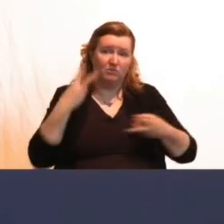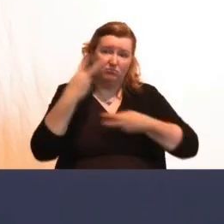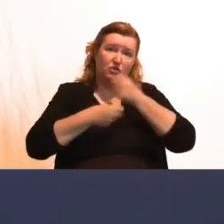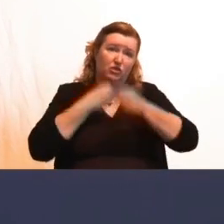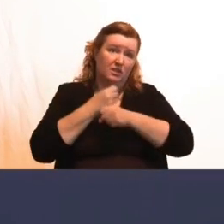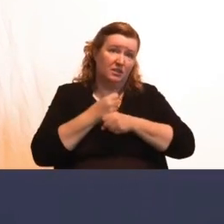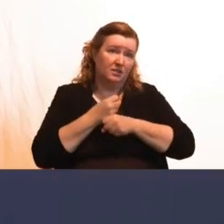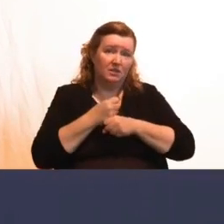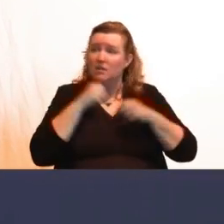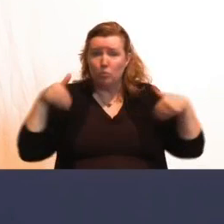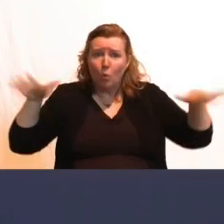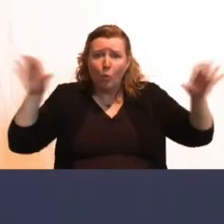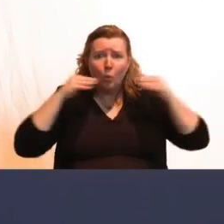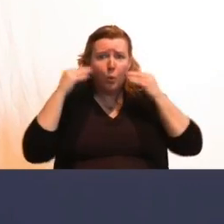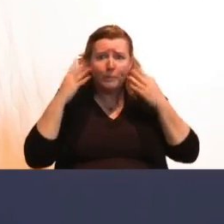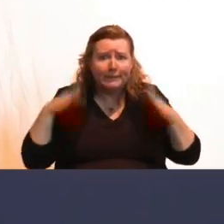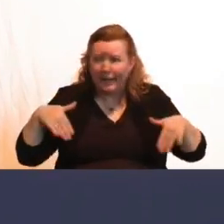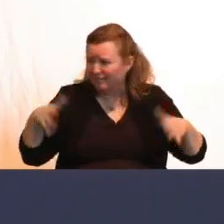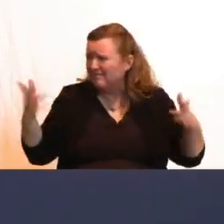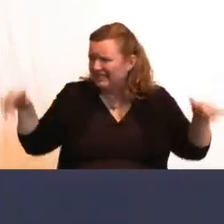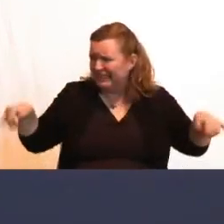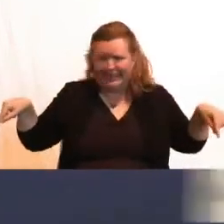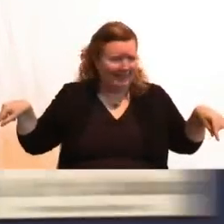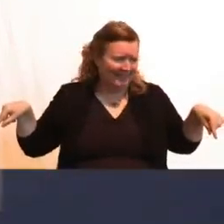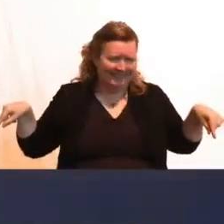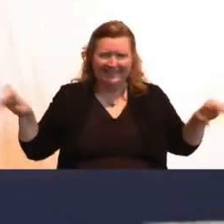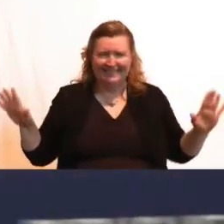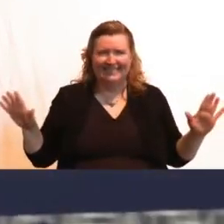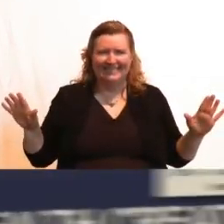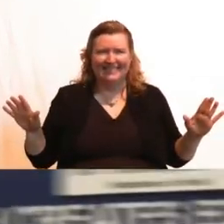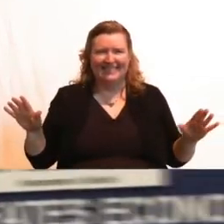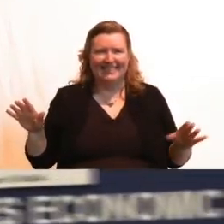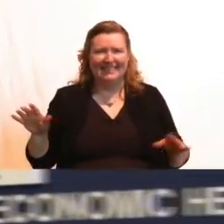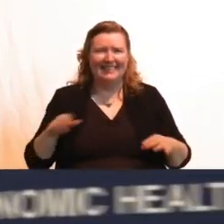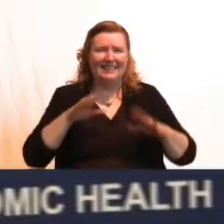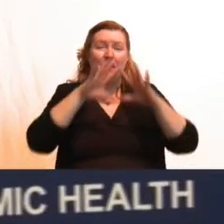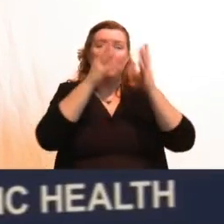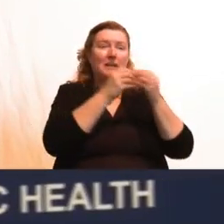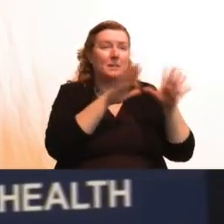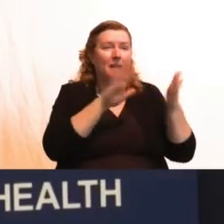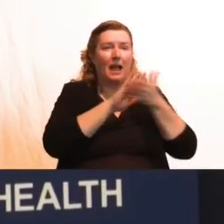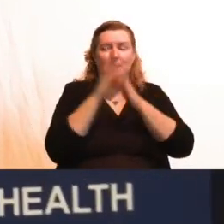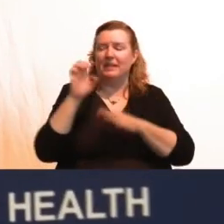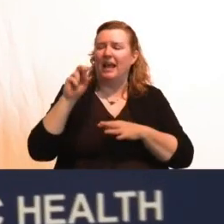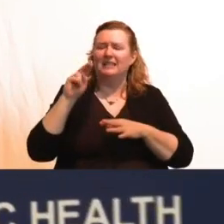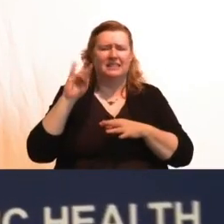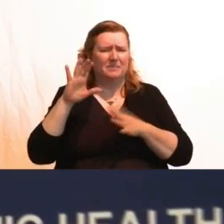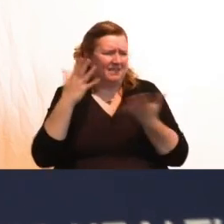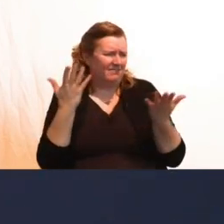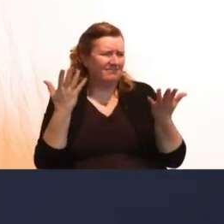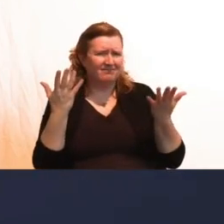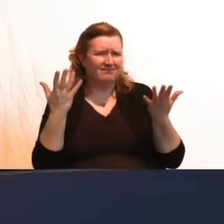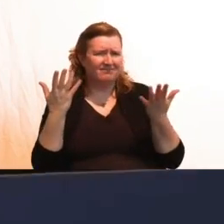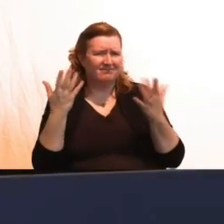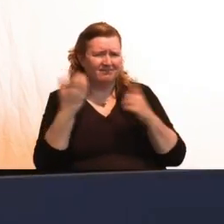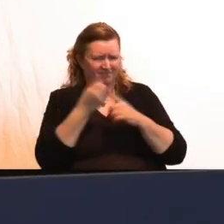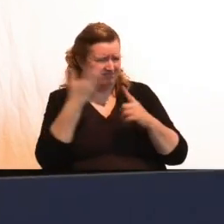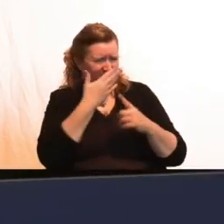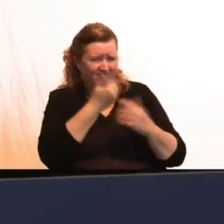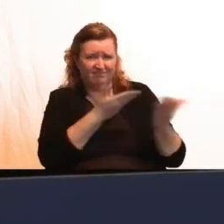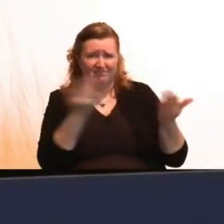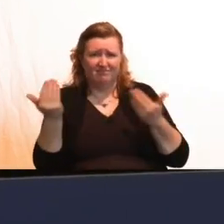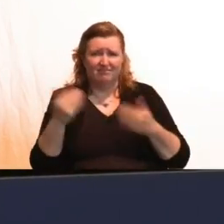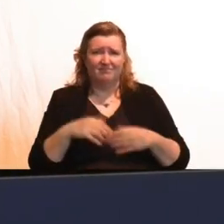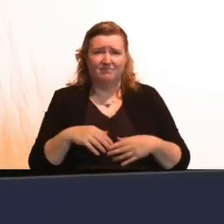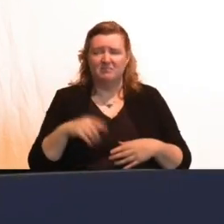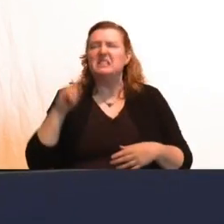could. Sure. First, thank you, Governor, and to the Commissioner for your leadership over these last several years.